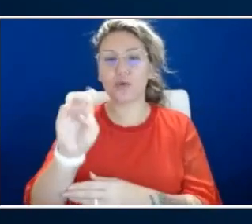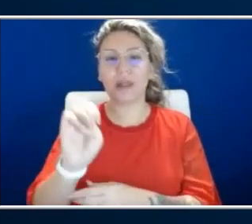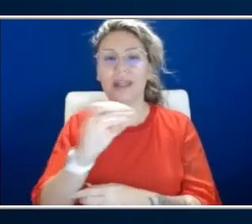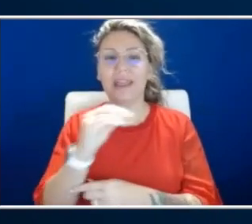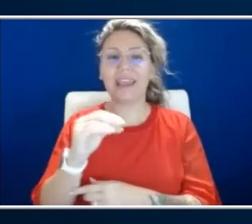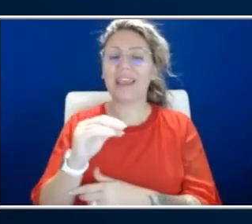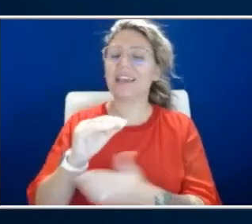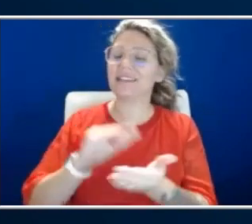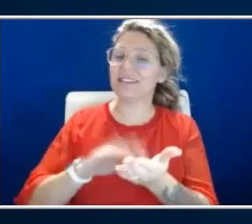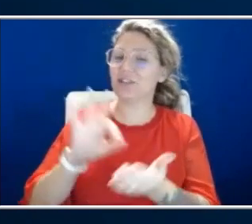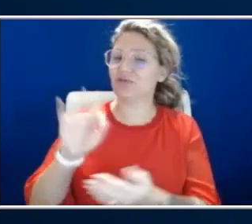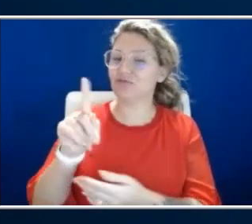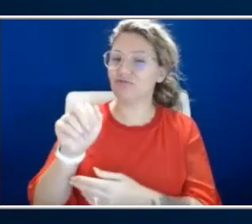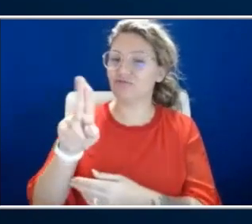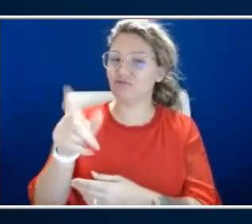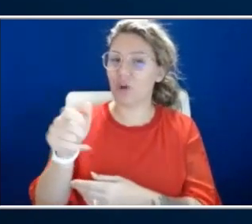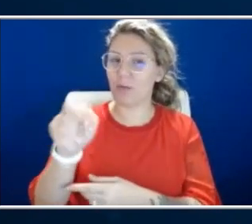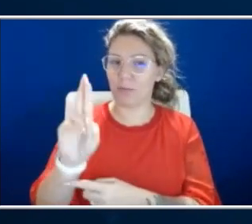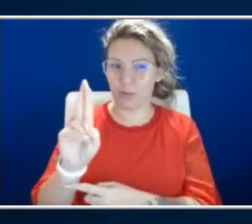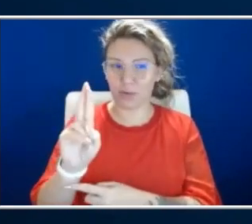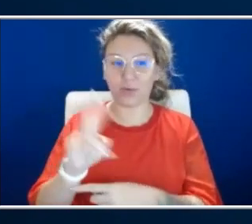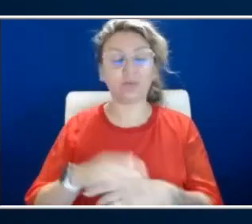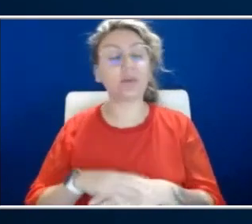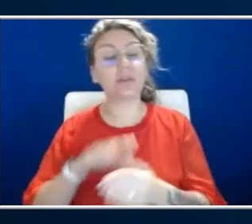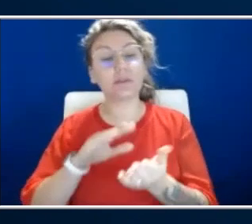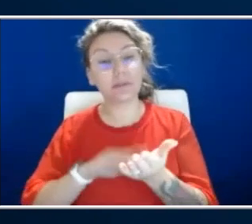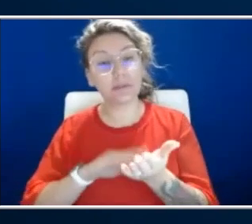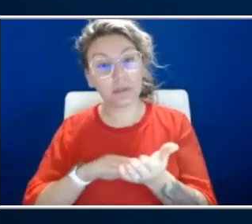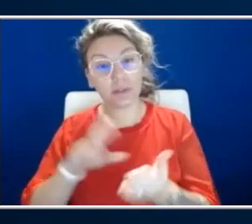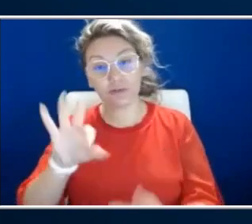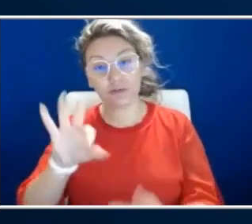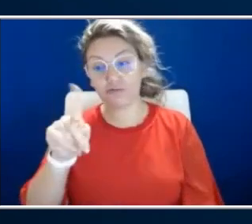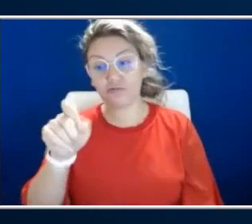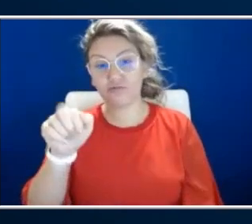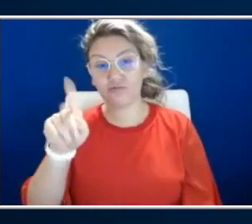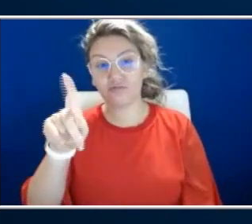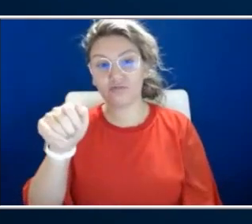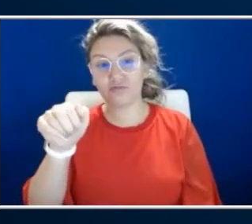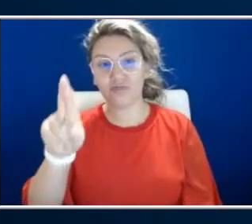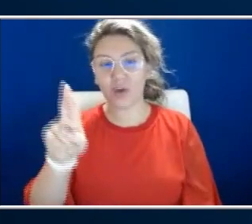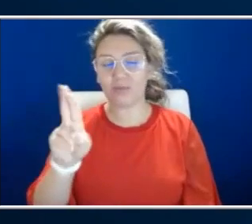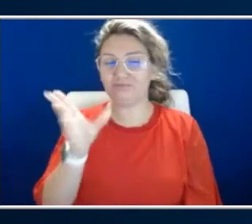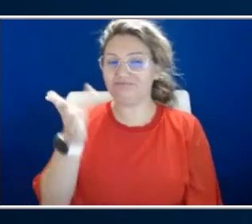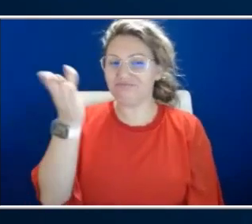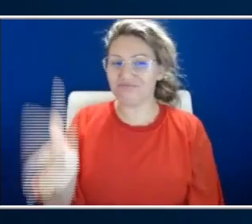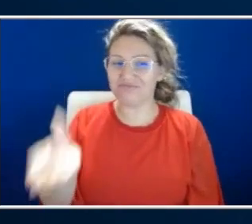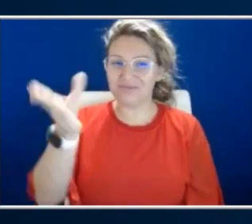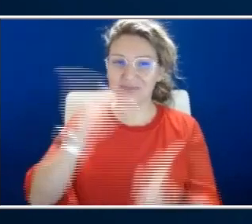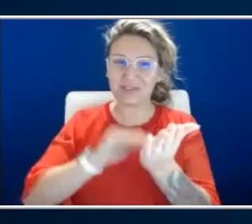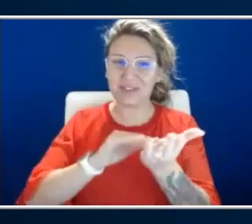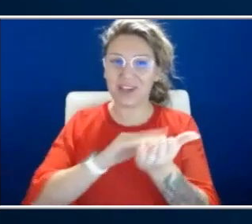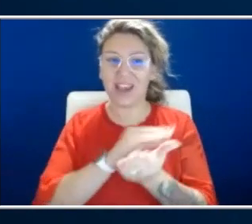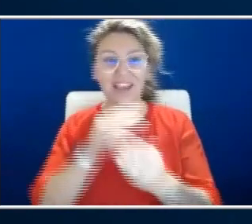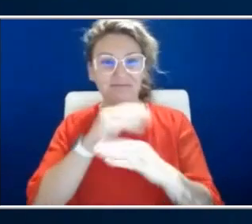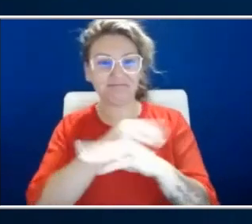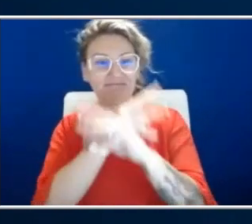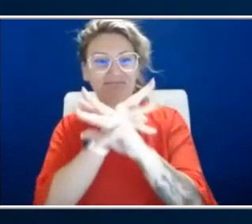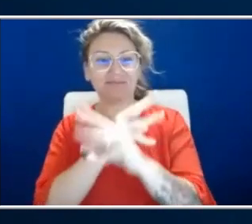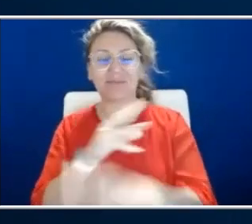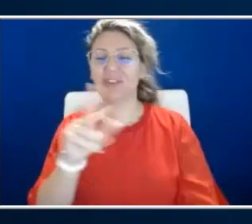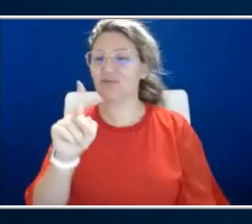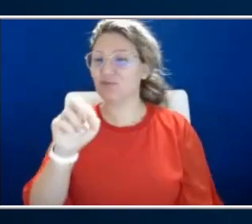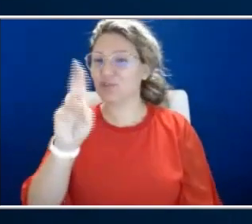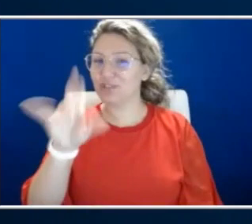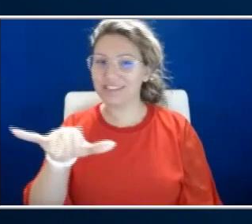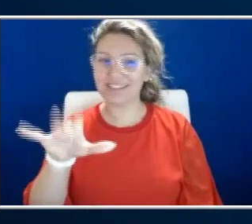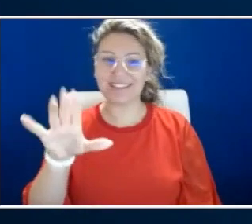to join us. Dr. Rebecca Farmer is Christie's doctor, and joining us remotely is Christie Ellis, who you just saw in that video. Christie,